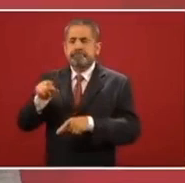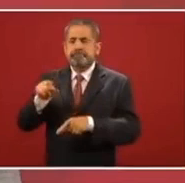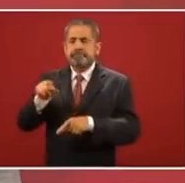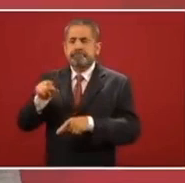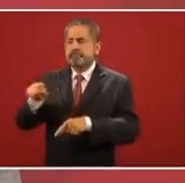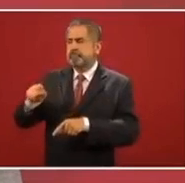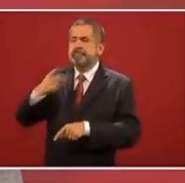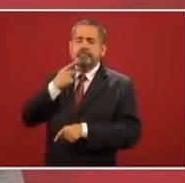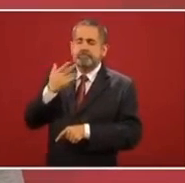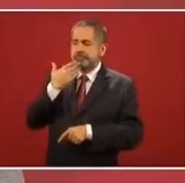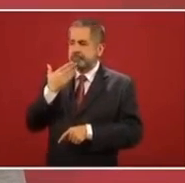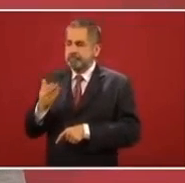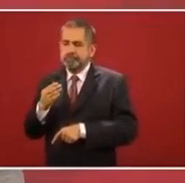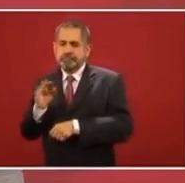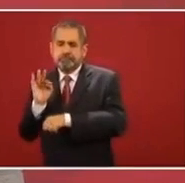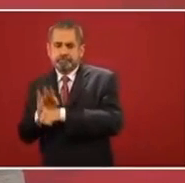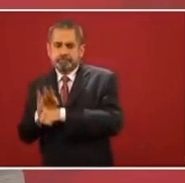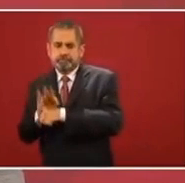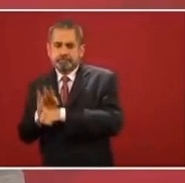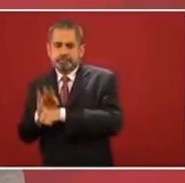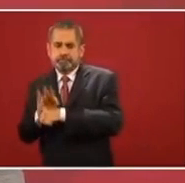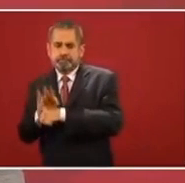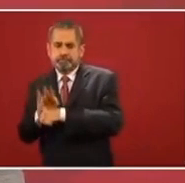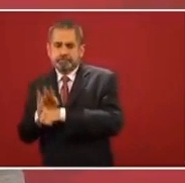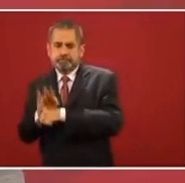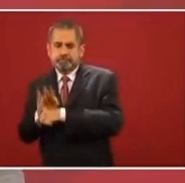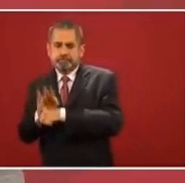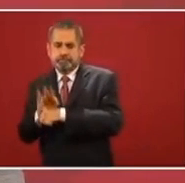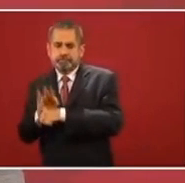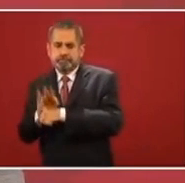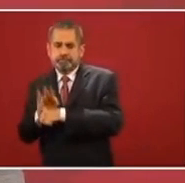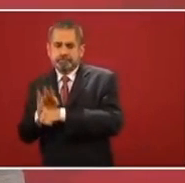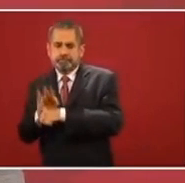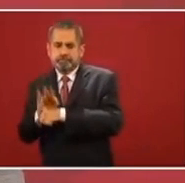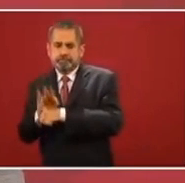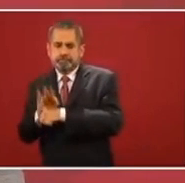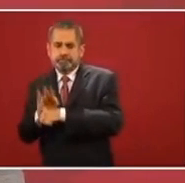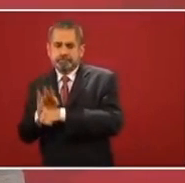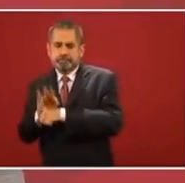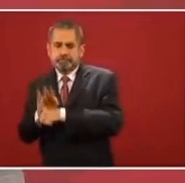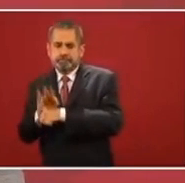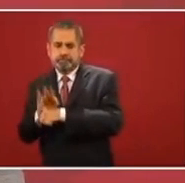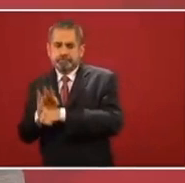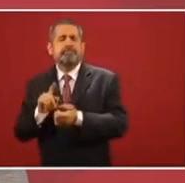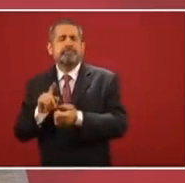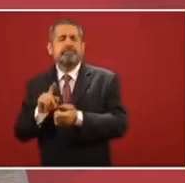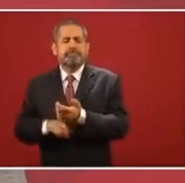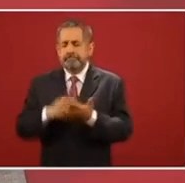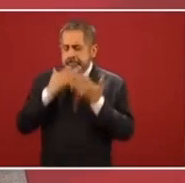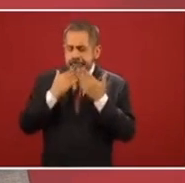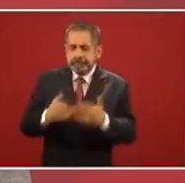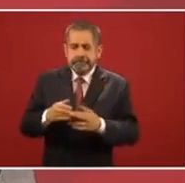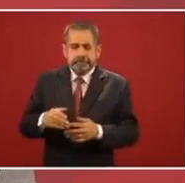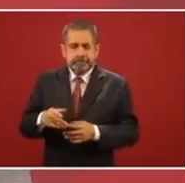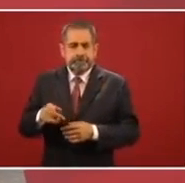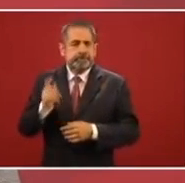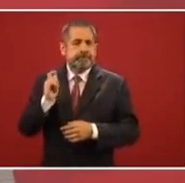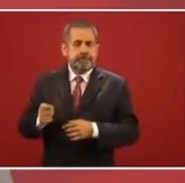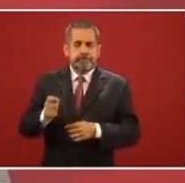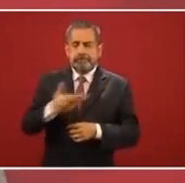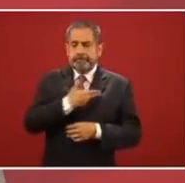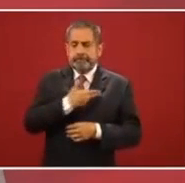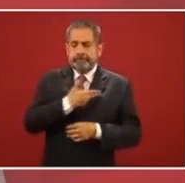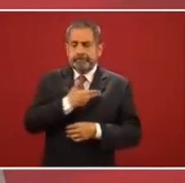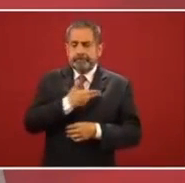will de la autoridad sanitaria of the authority in health, número uno, que Number es el one. presidente